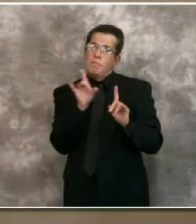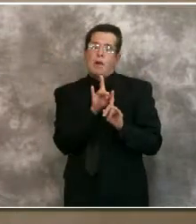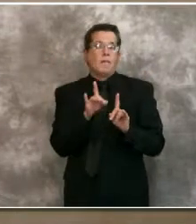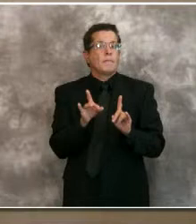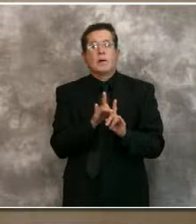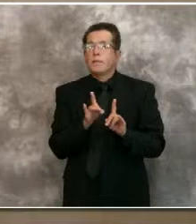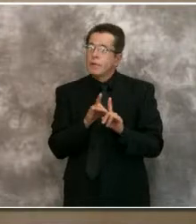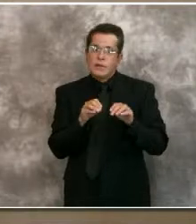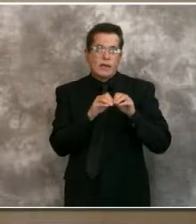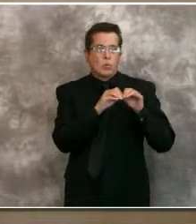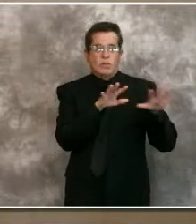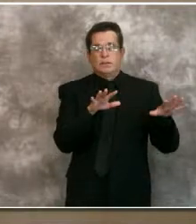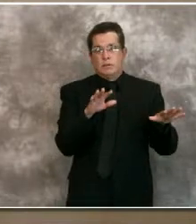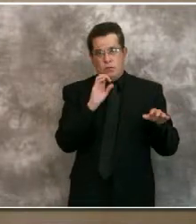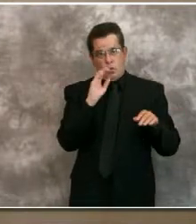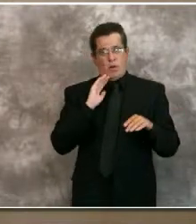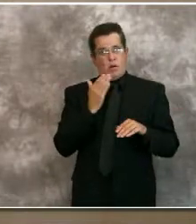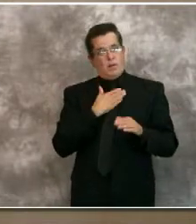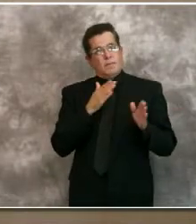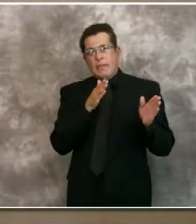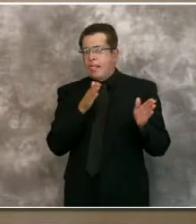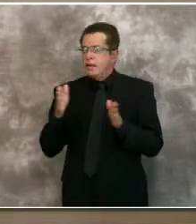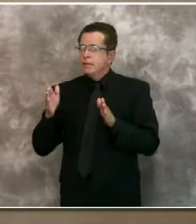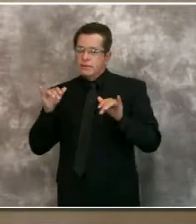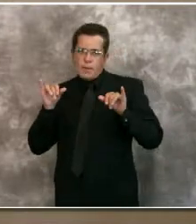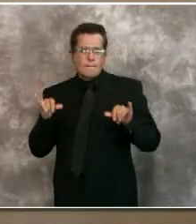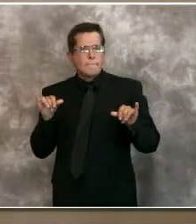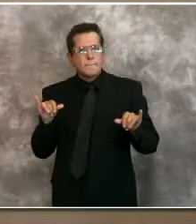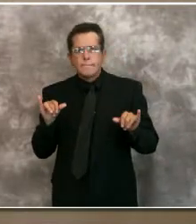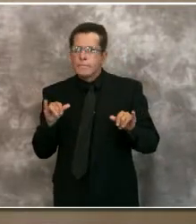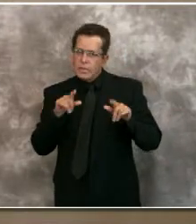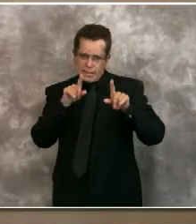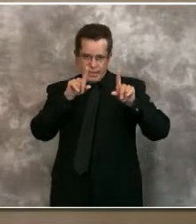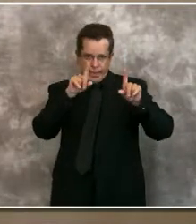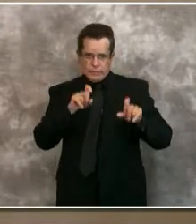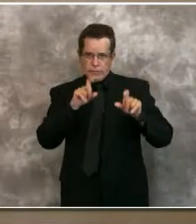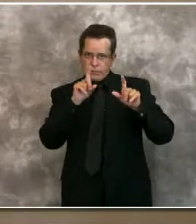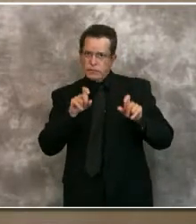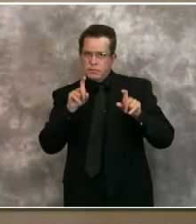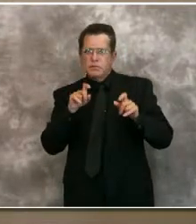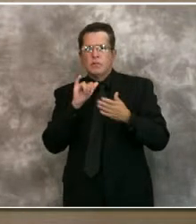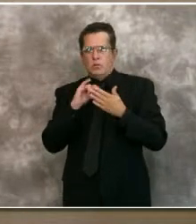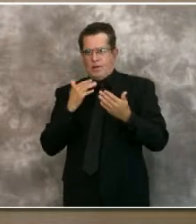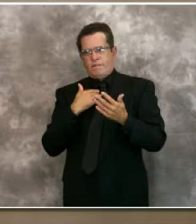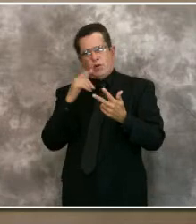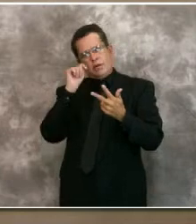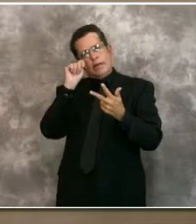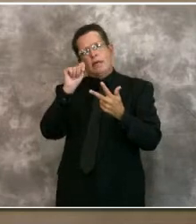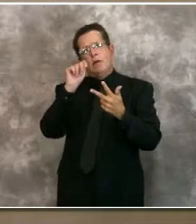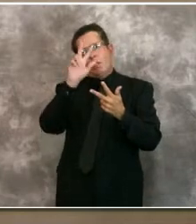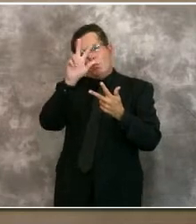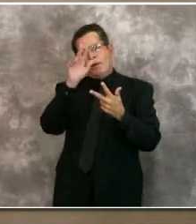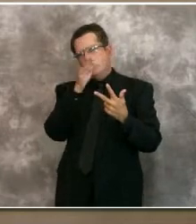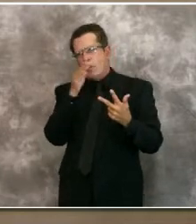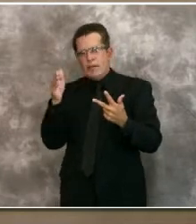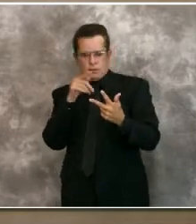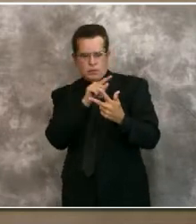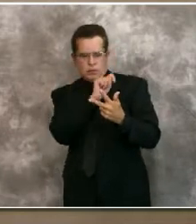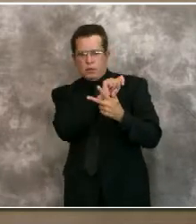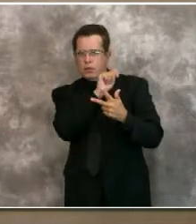increasing. So our strategy remains testing. That's why we have our T3